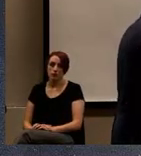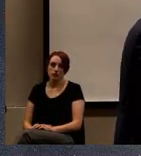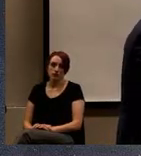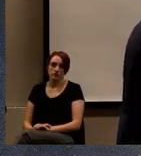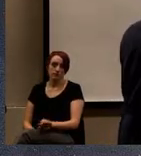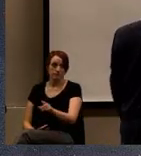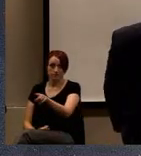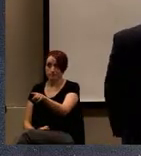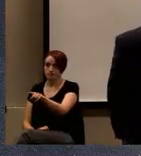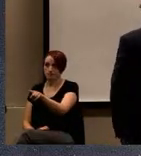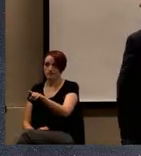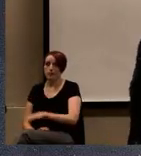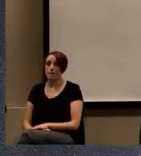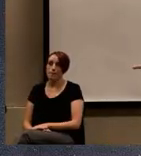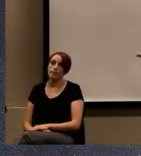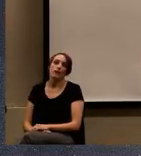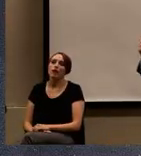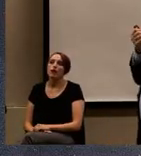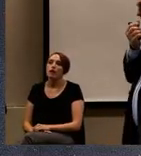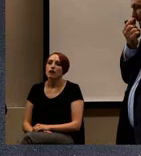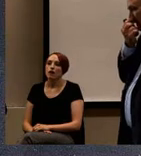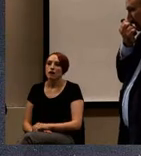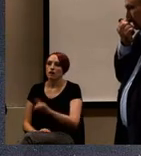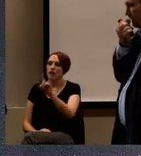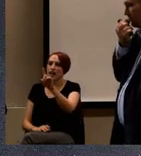ones for seniors. Oh, sure.